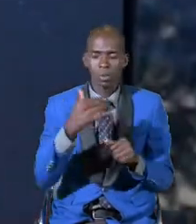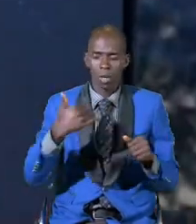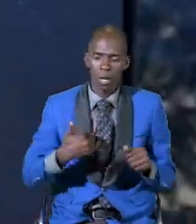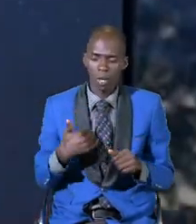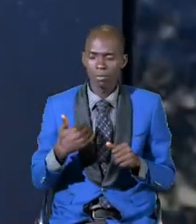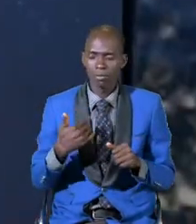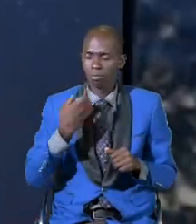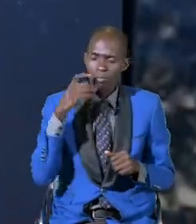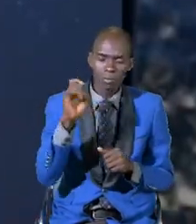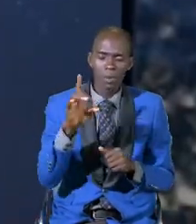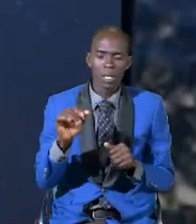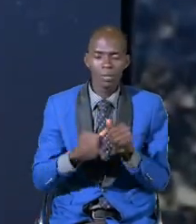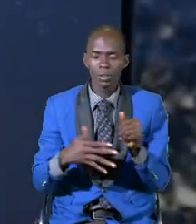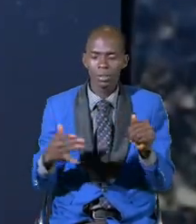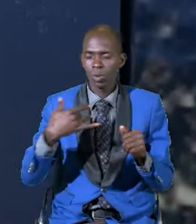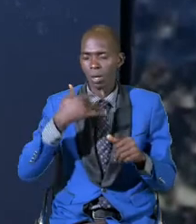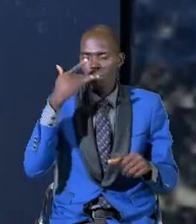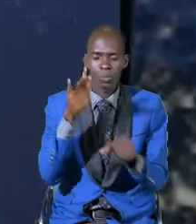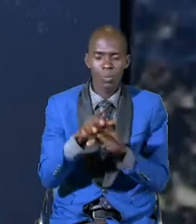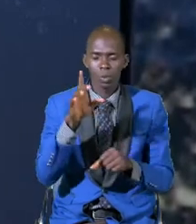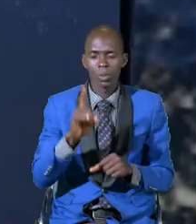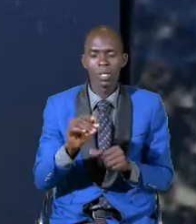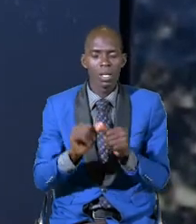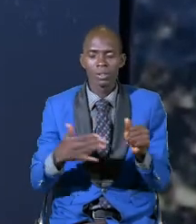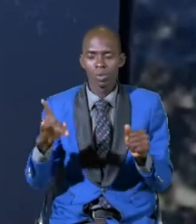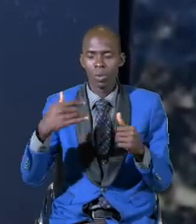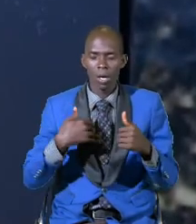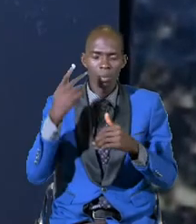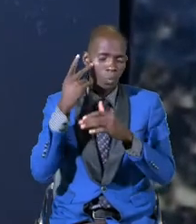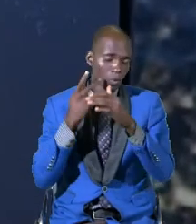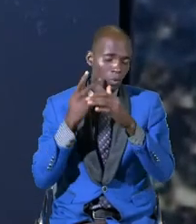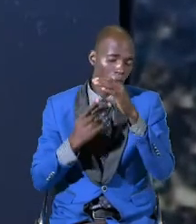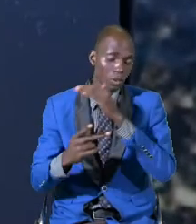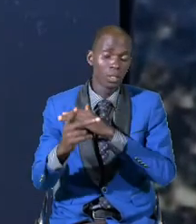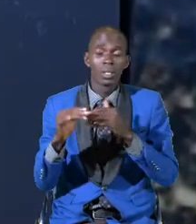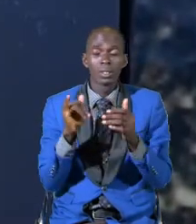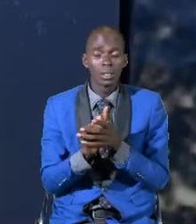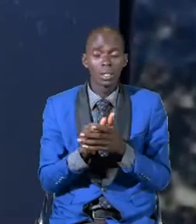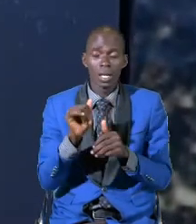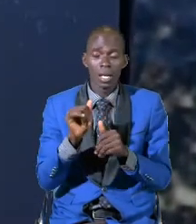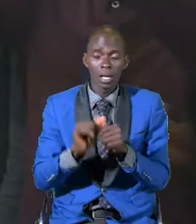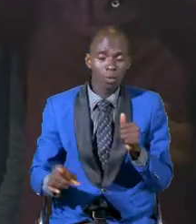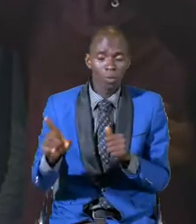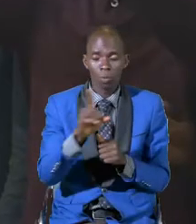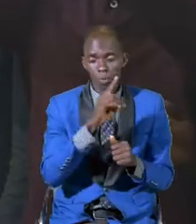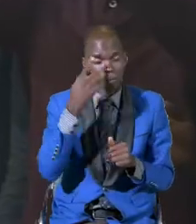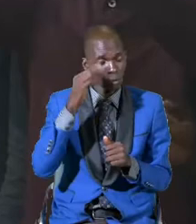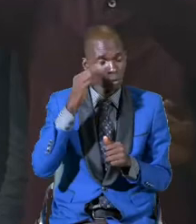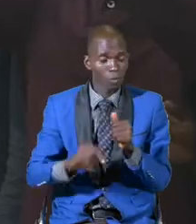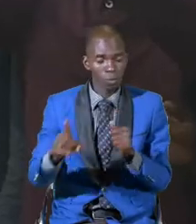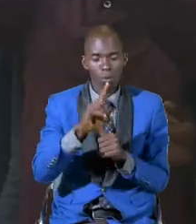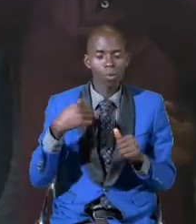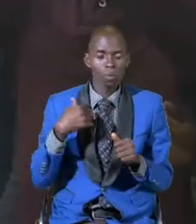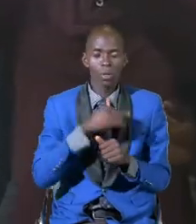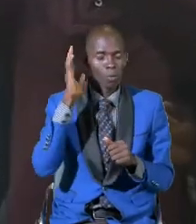have planned, everything you have promised, everything you have prophesied, that each one will be there. Yeah. Will